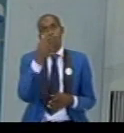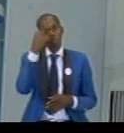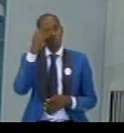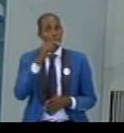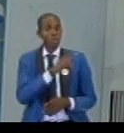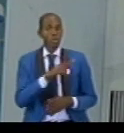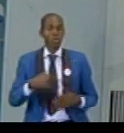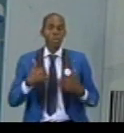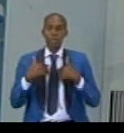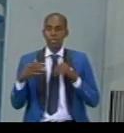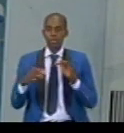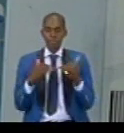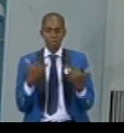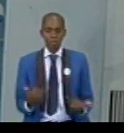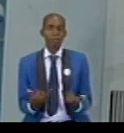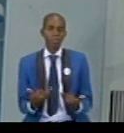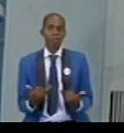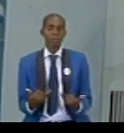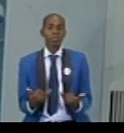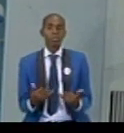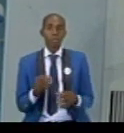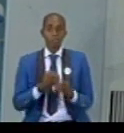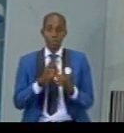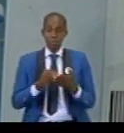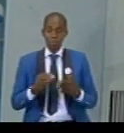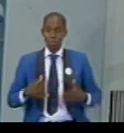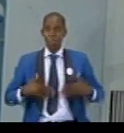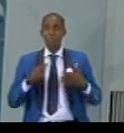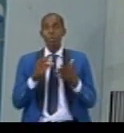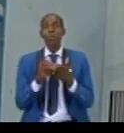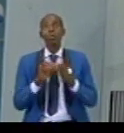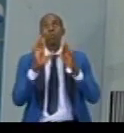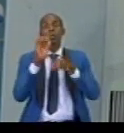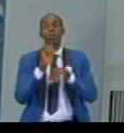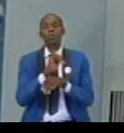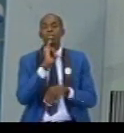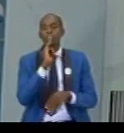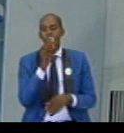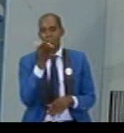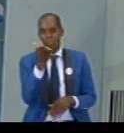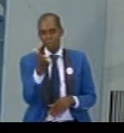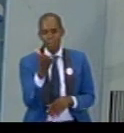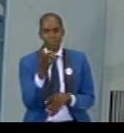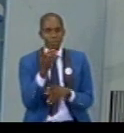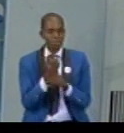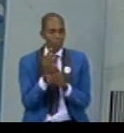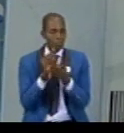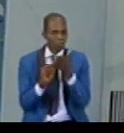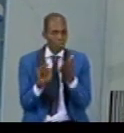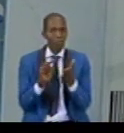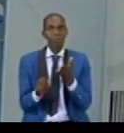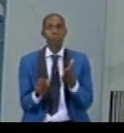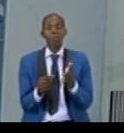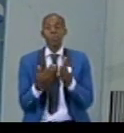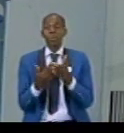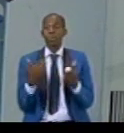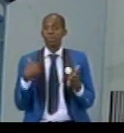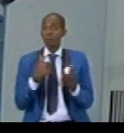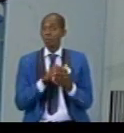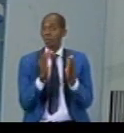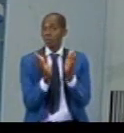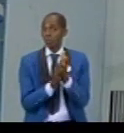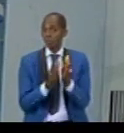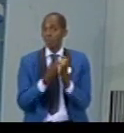great, great miracle. Your own is there already. Check up. Before we start praising, we are going to praise God